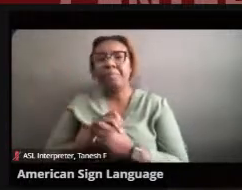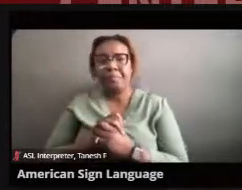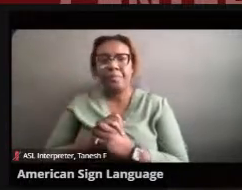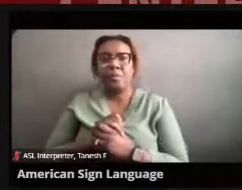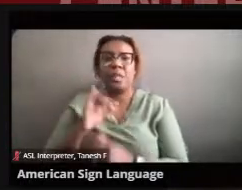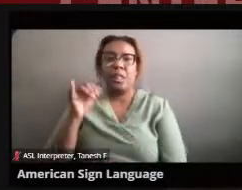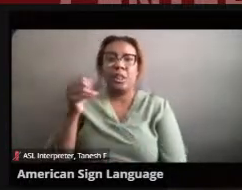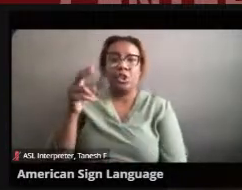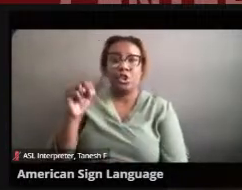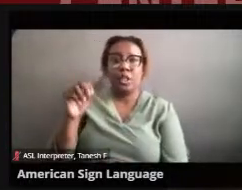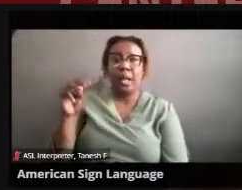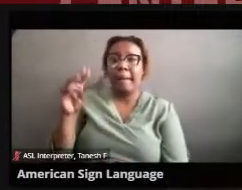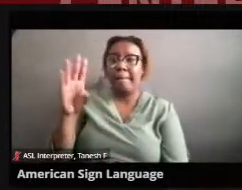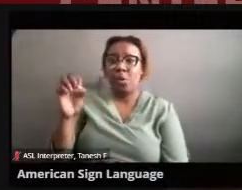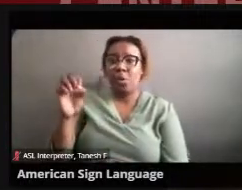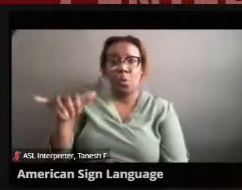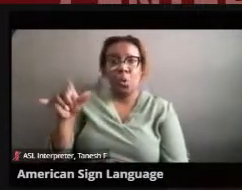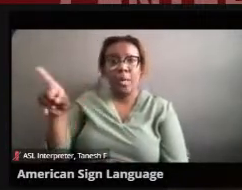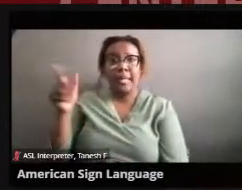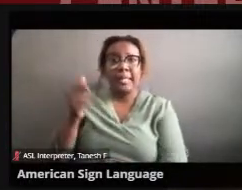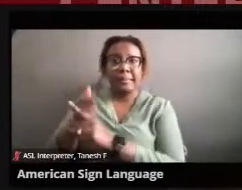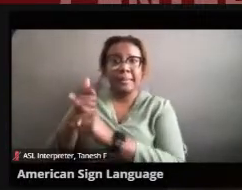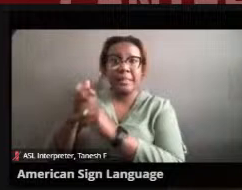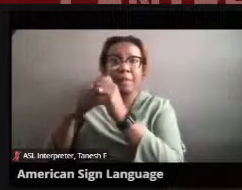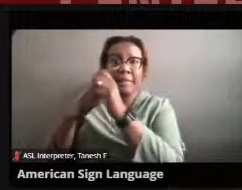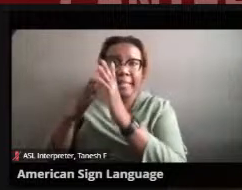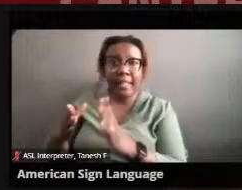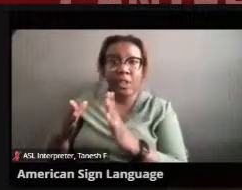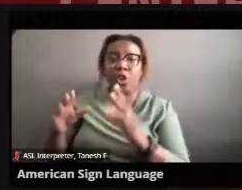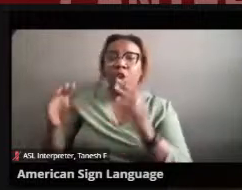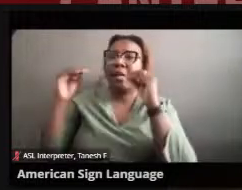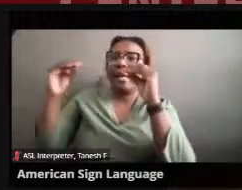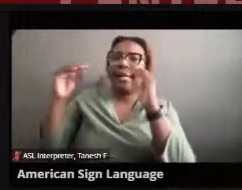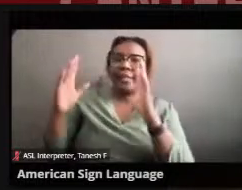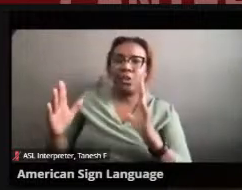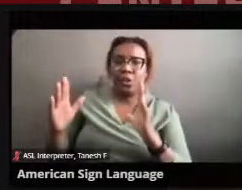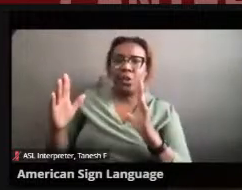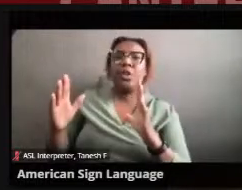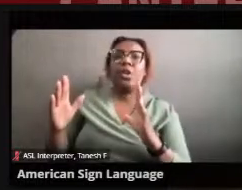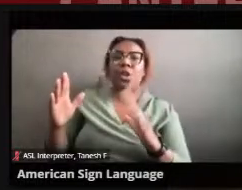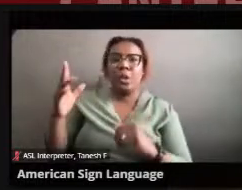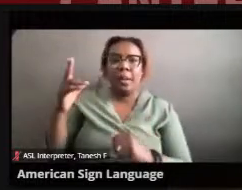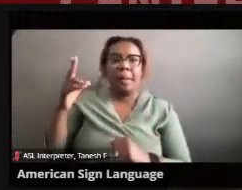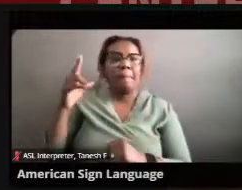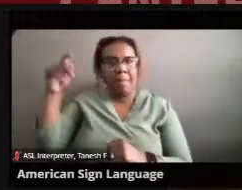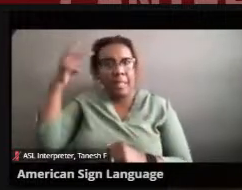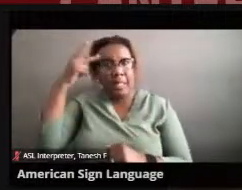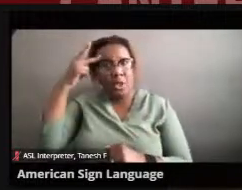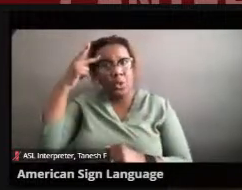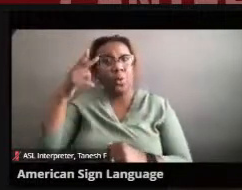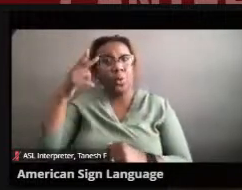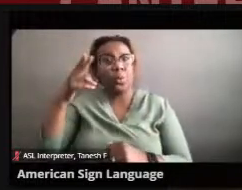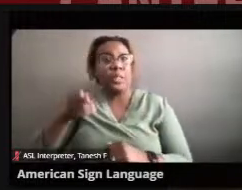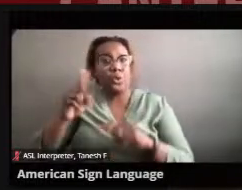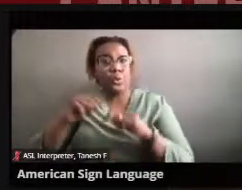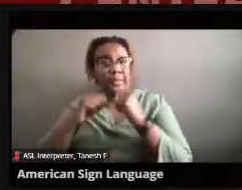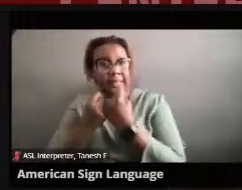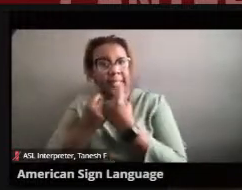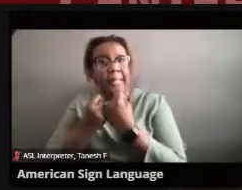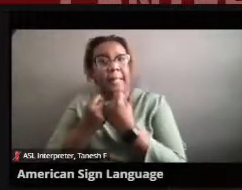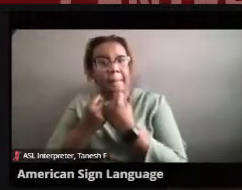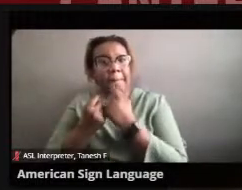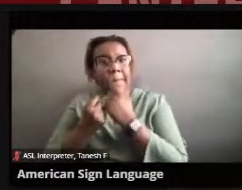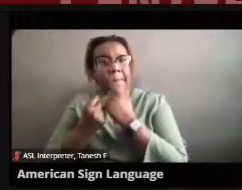Wilson McCoy is a leader and educator of the History and Political Strategy team of the University of the Poor and a